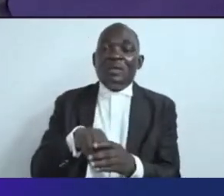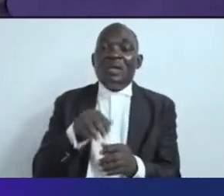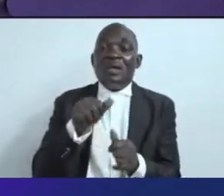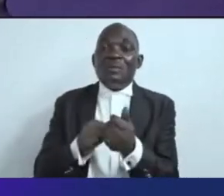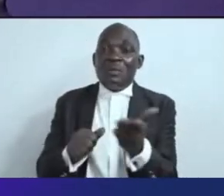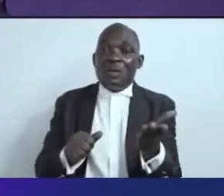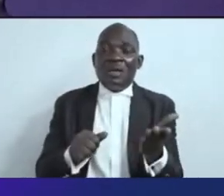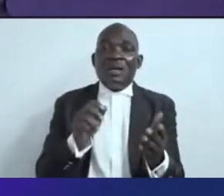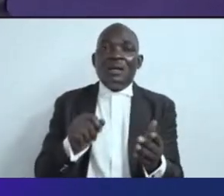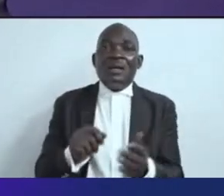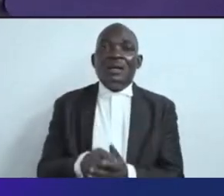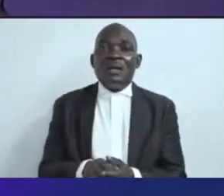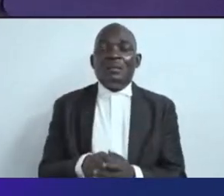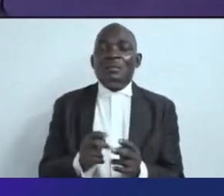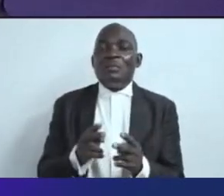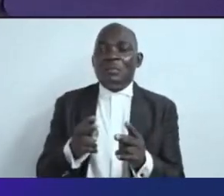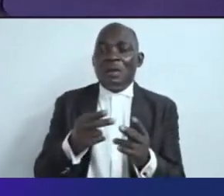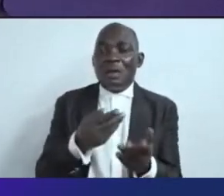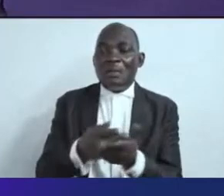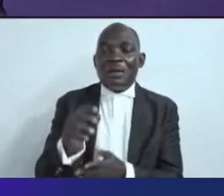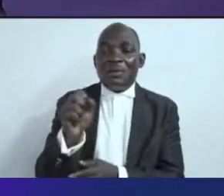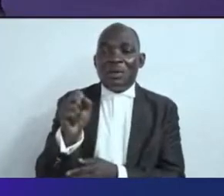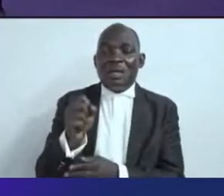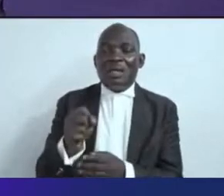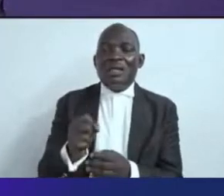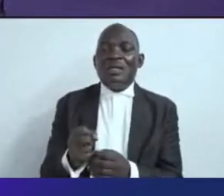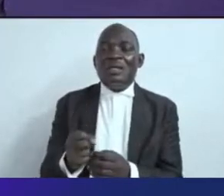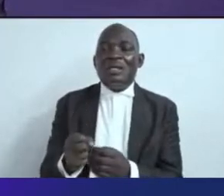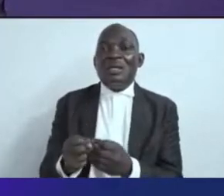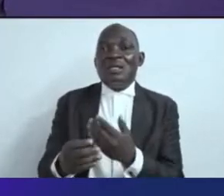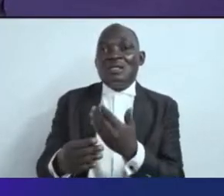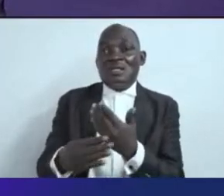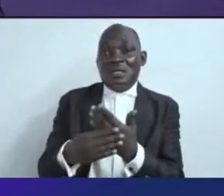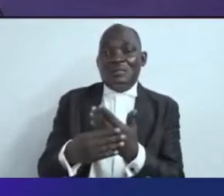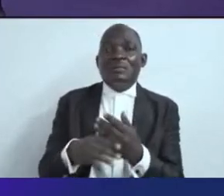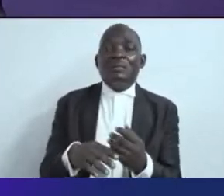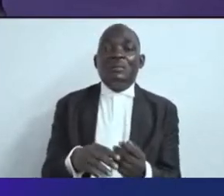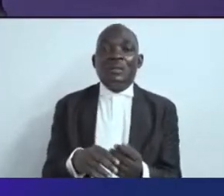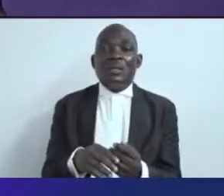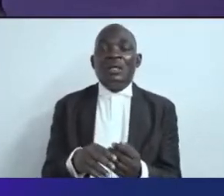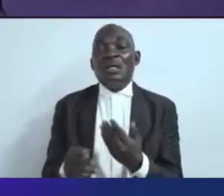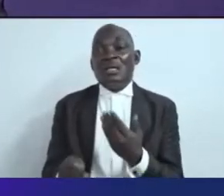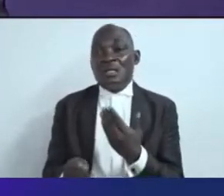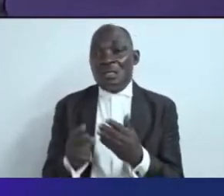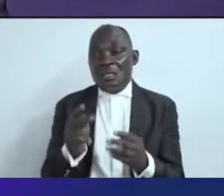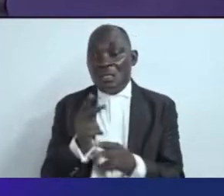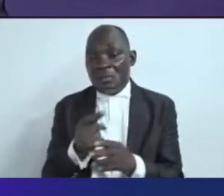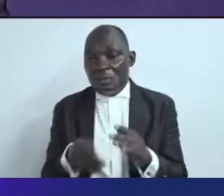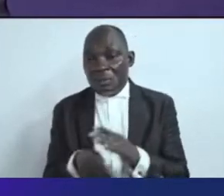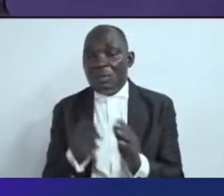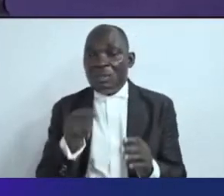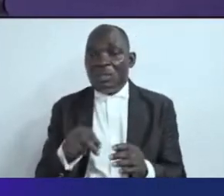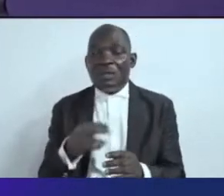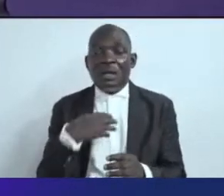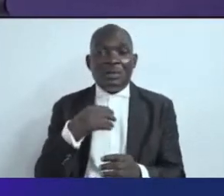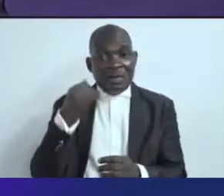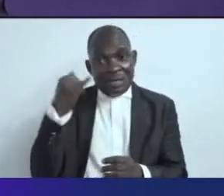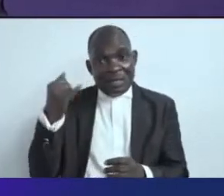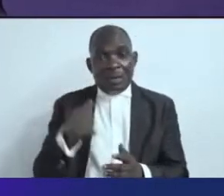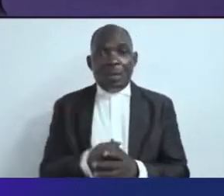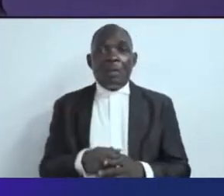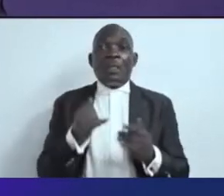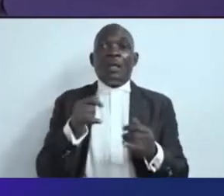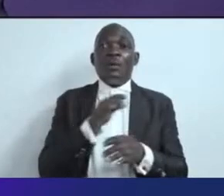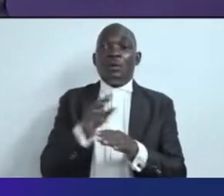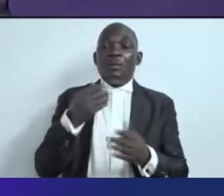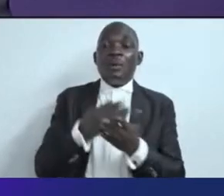getting up, rushing to buy dollar to save and put under pillows. You don't need to do that if you have options. Now, if you don't